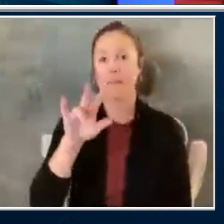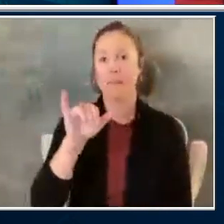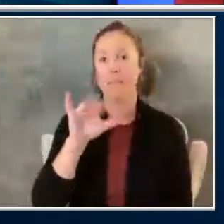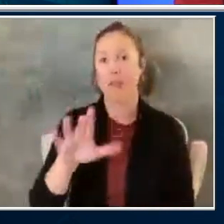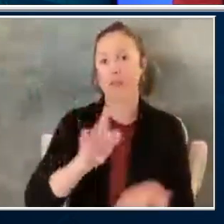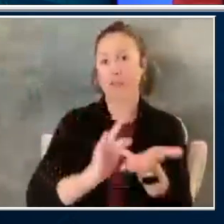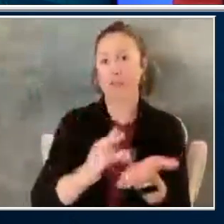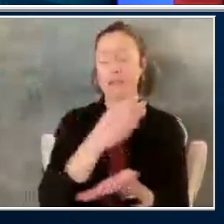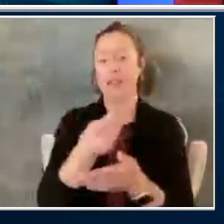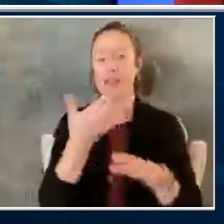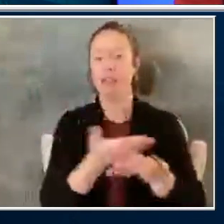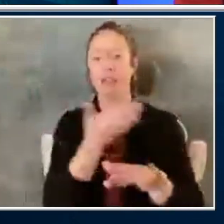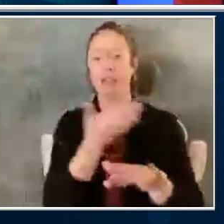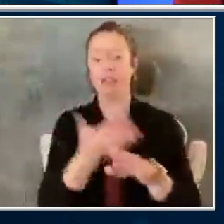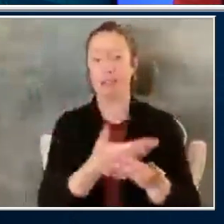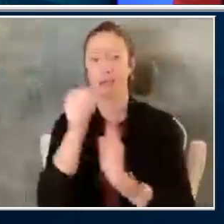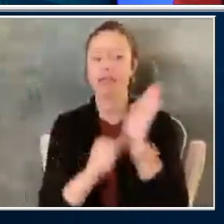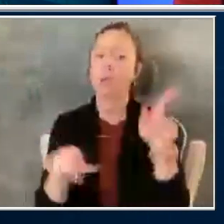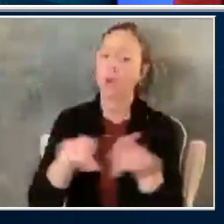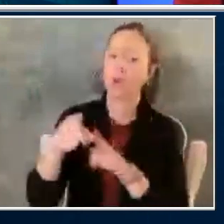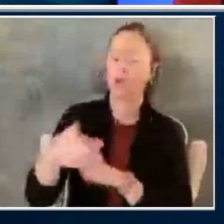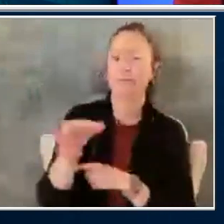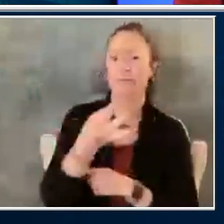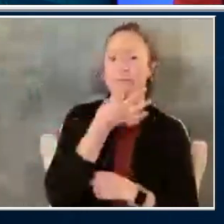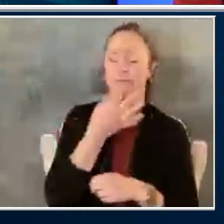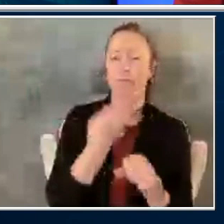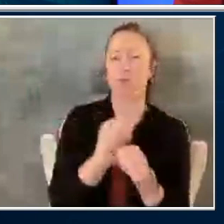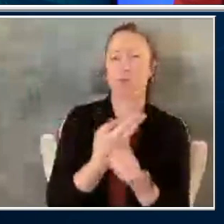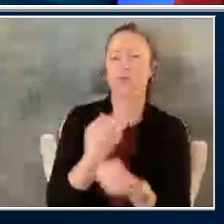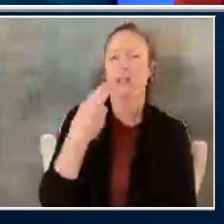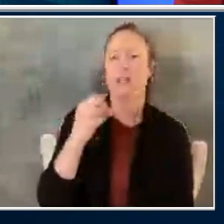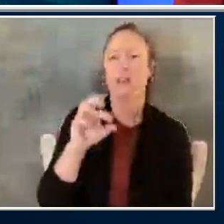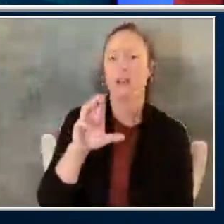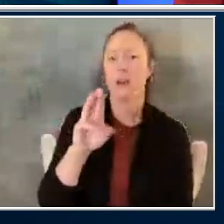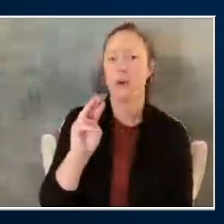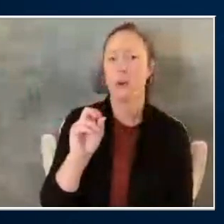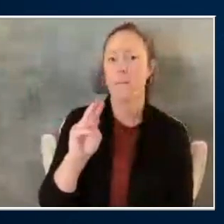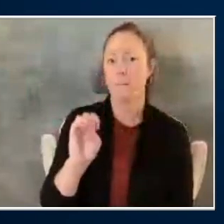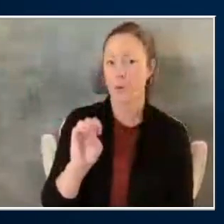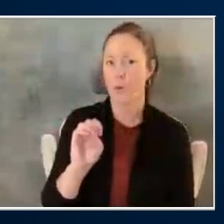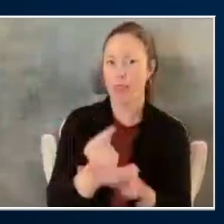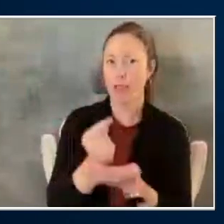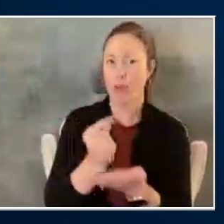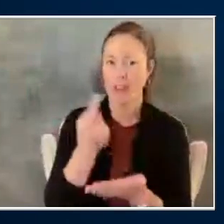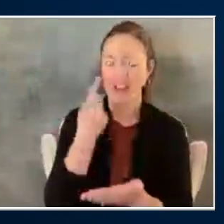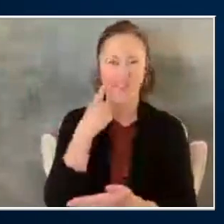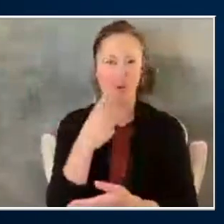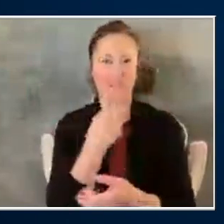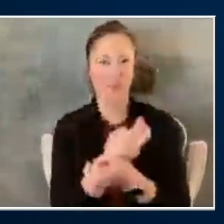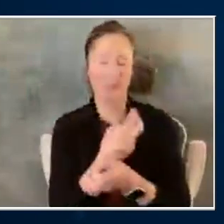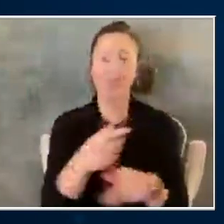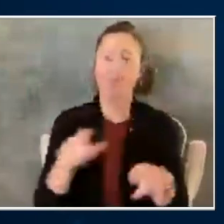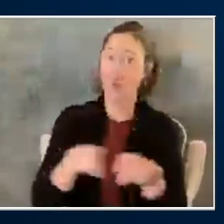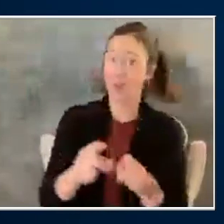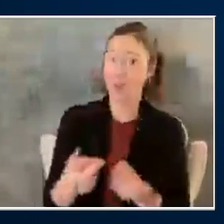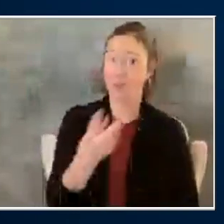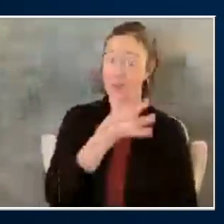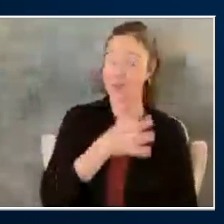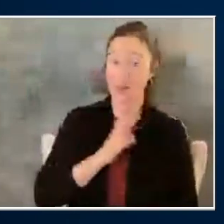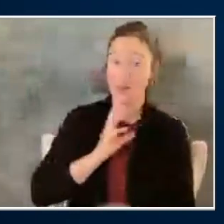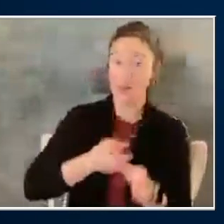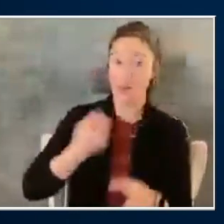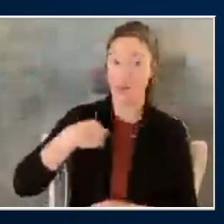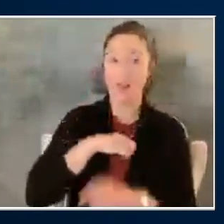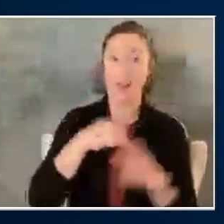hormone therapy to protect bones. We'll talk about that here in just a few moments. We are also joined by two women who are already very